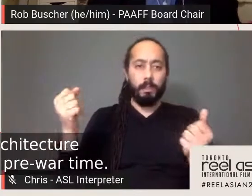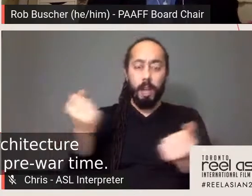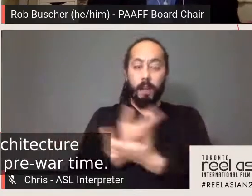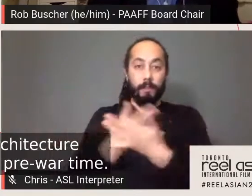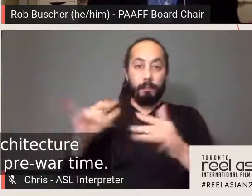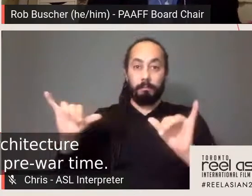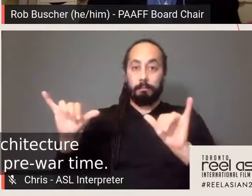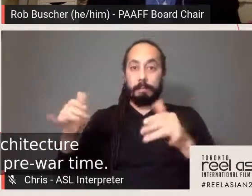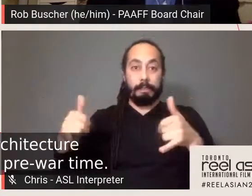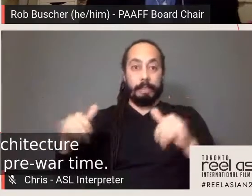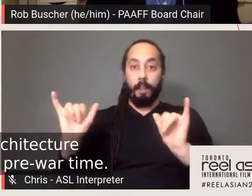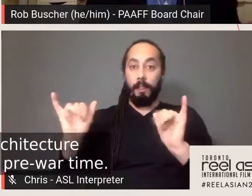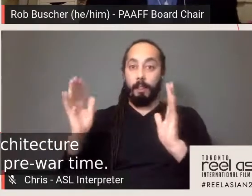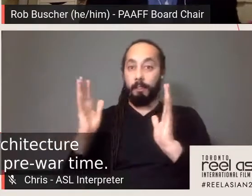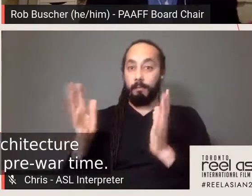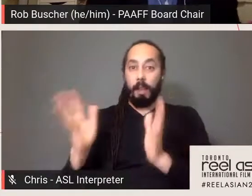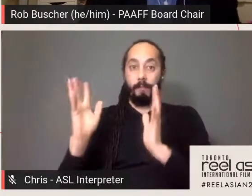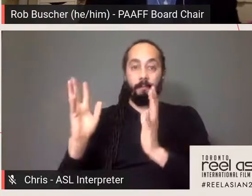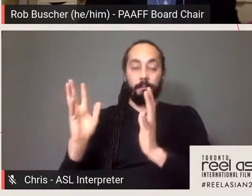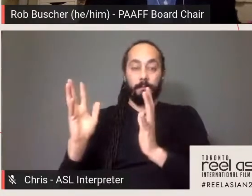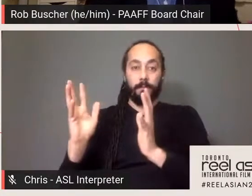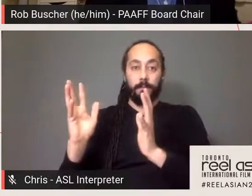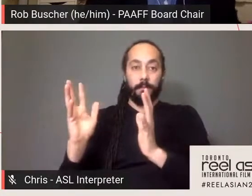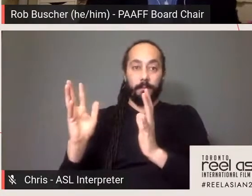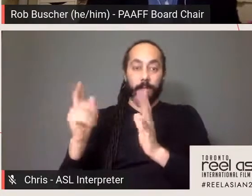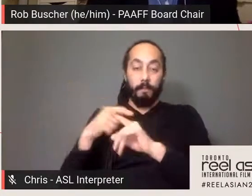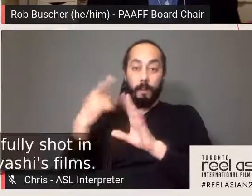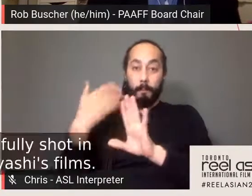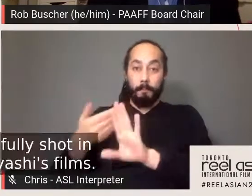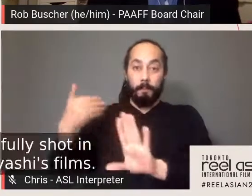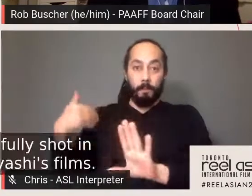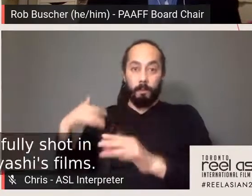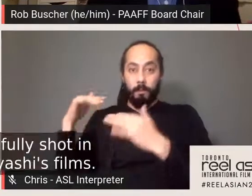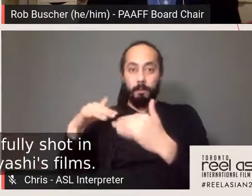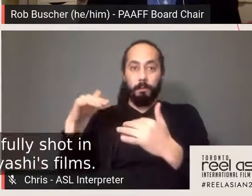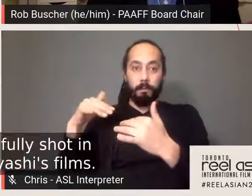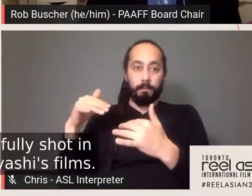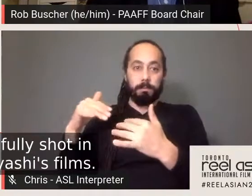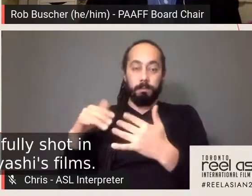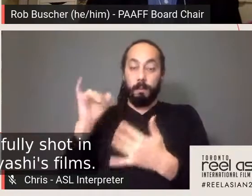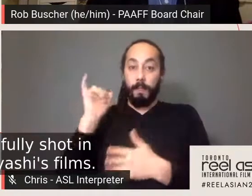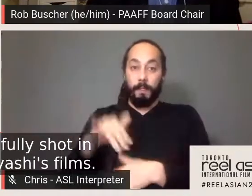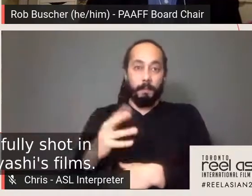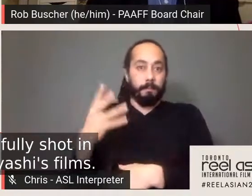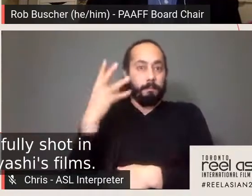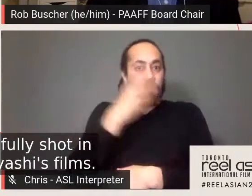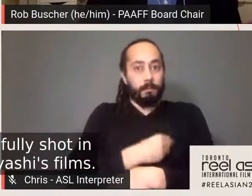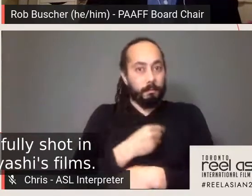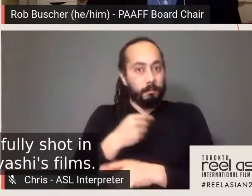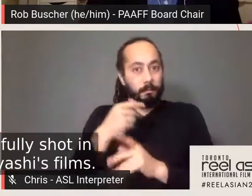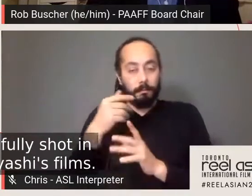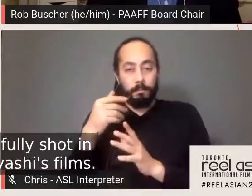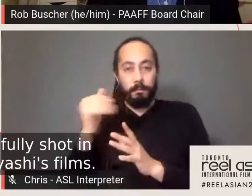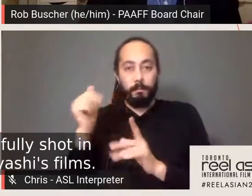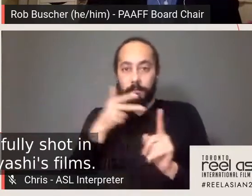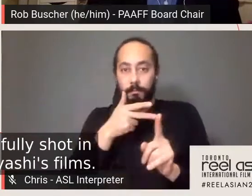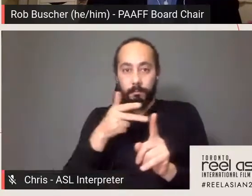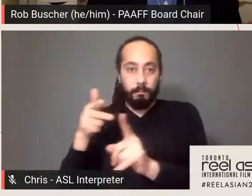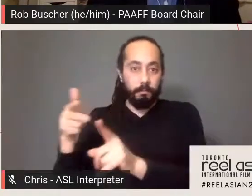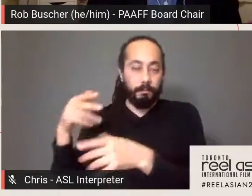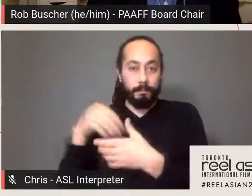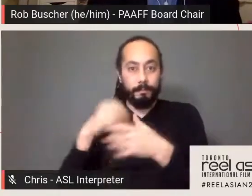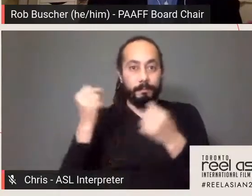remained from pre-war time. That's beautifully shot in many of Obayashi